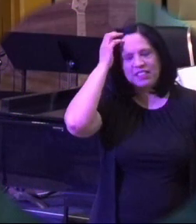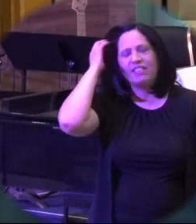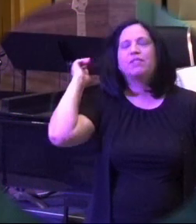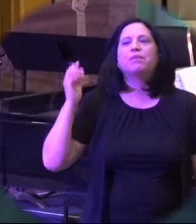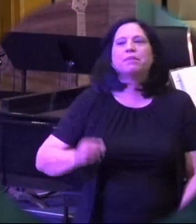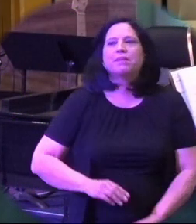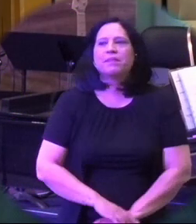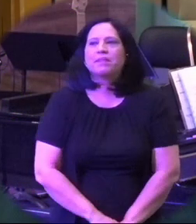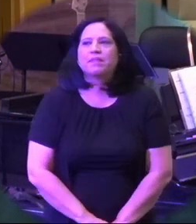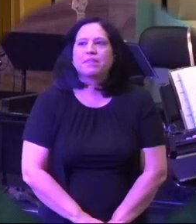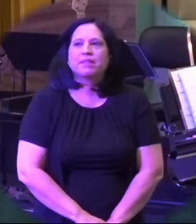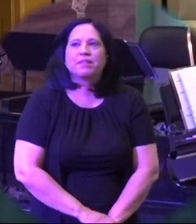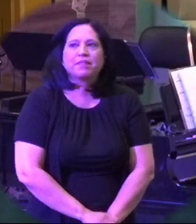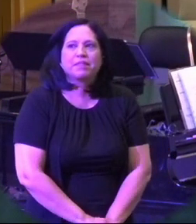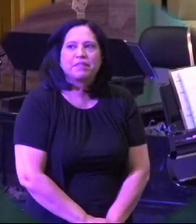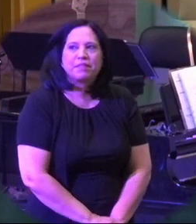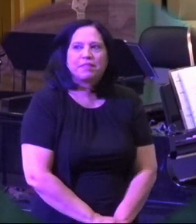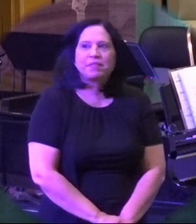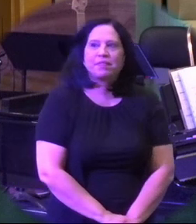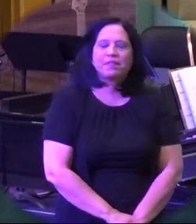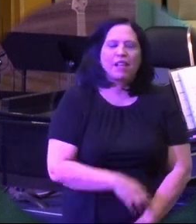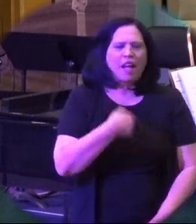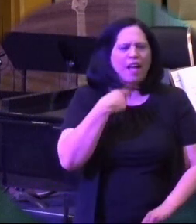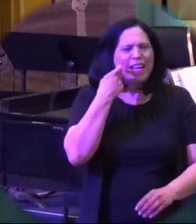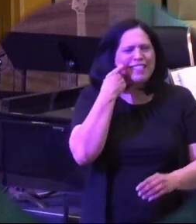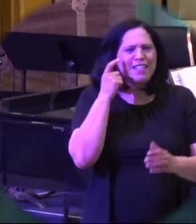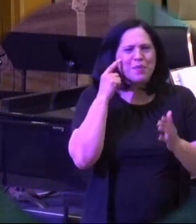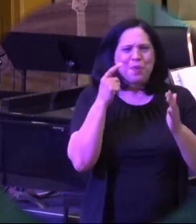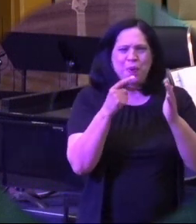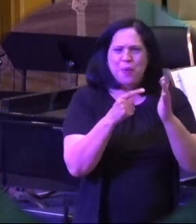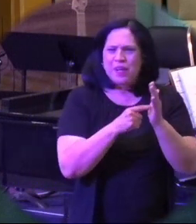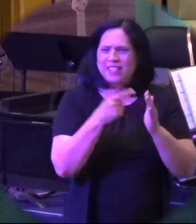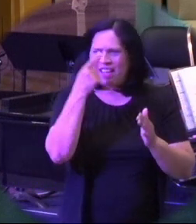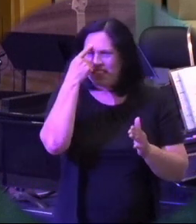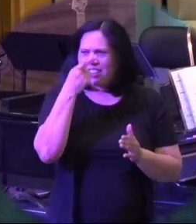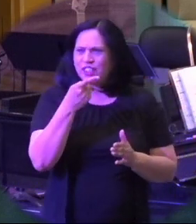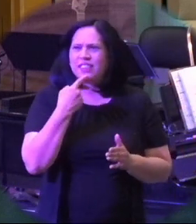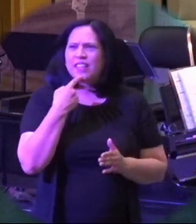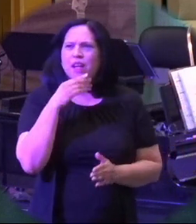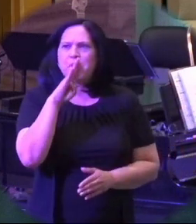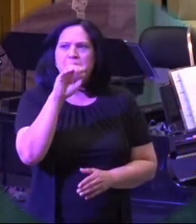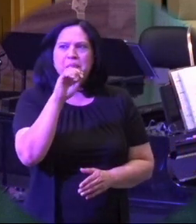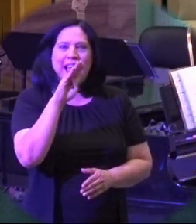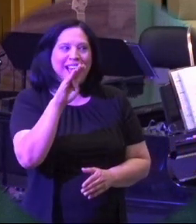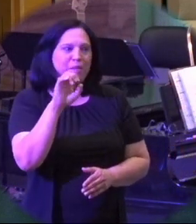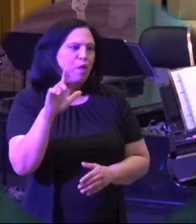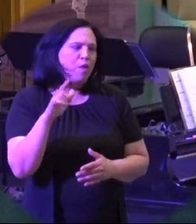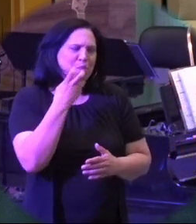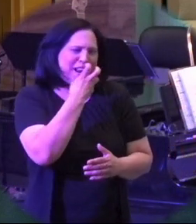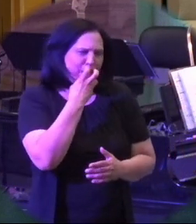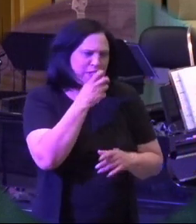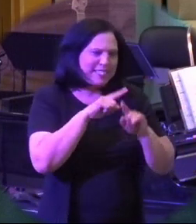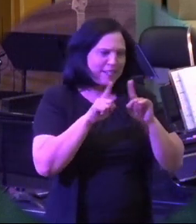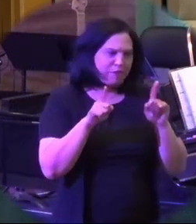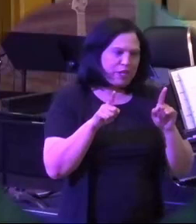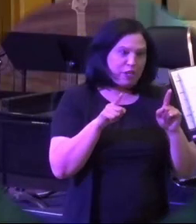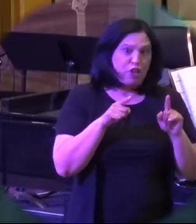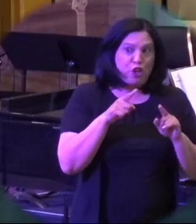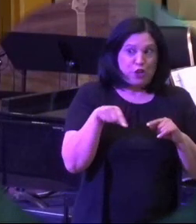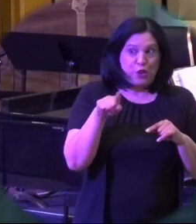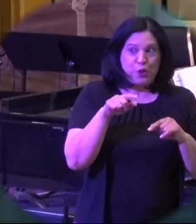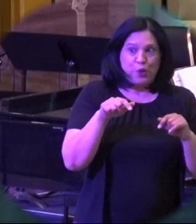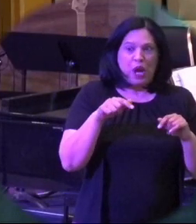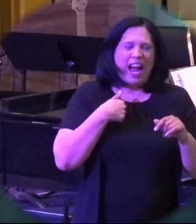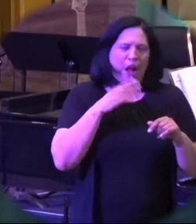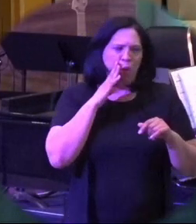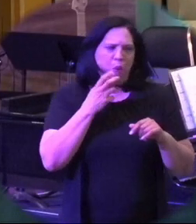And I just noticed, I think she said Babel, I'm going to say Babel. You can say it any way you want. I